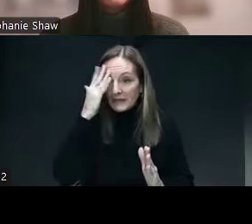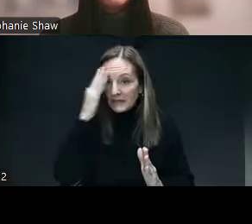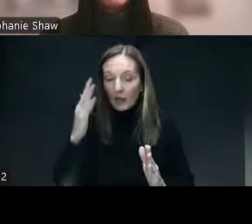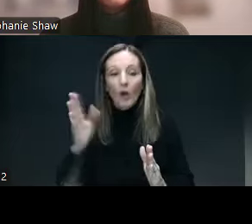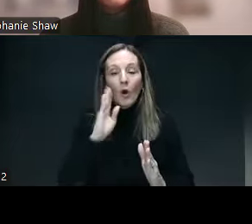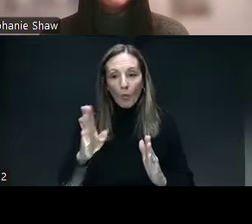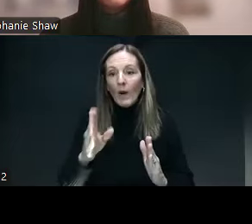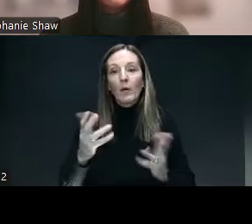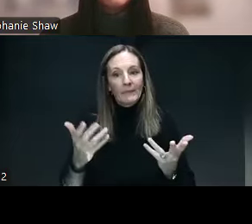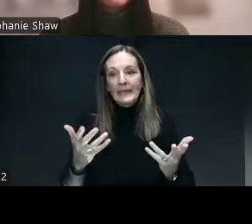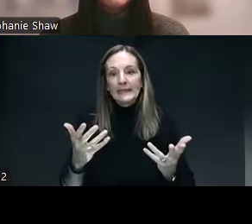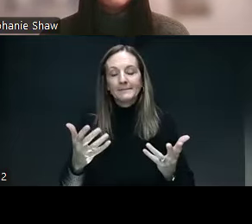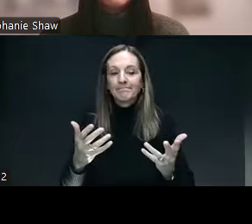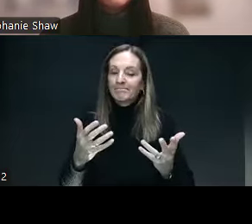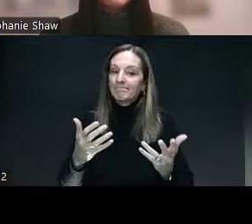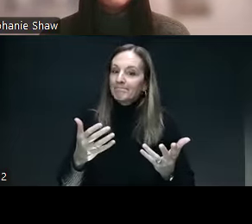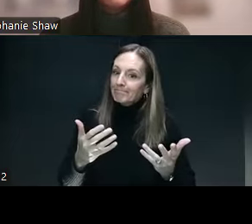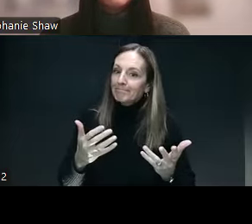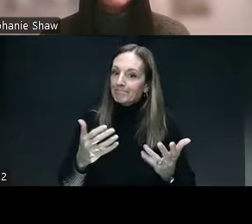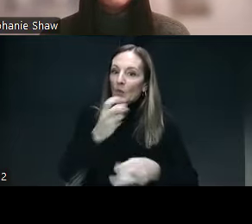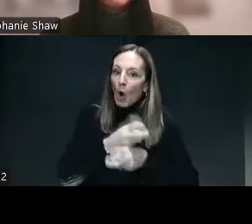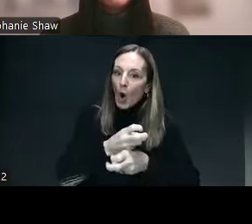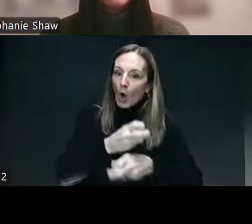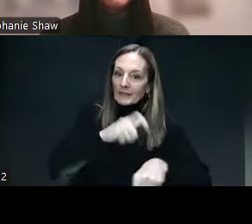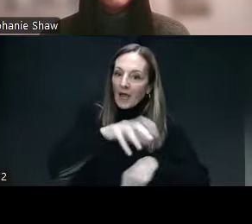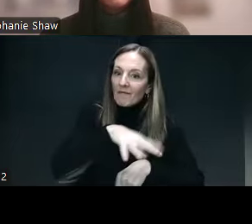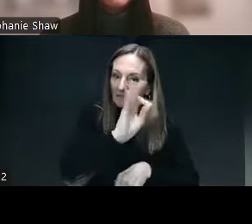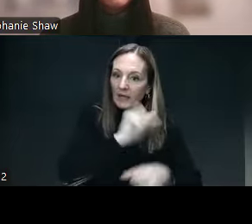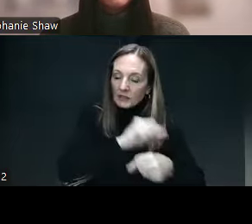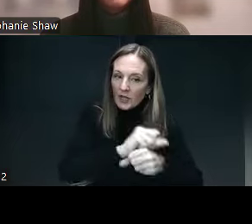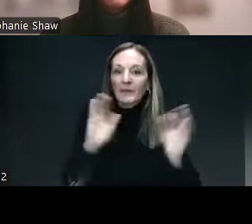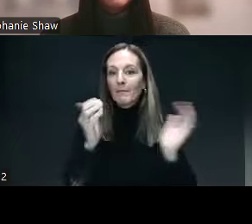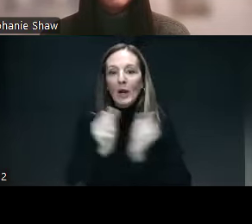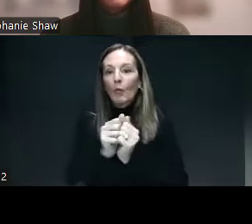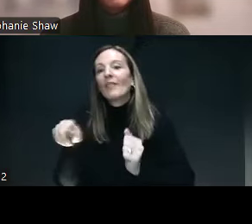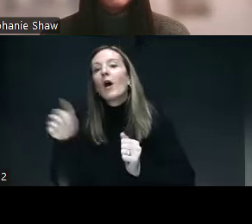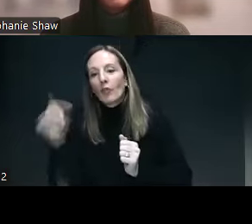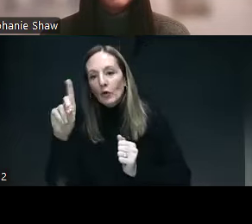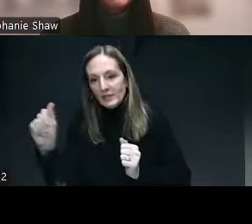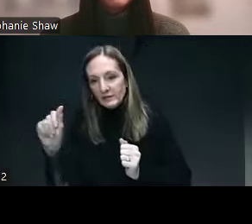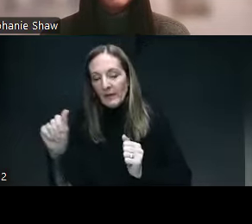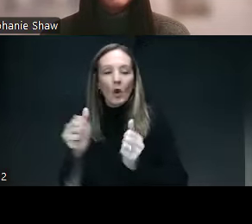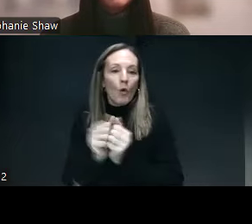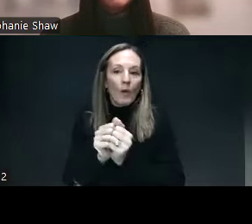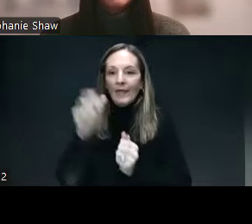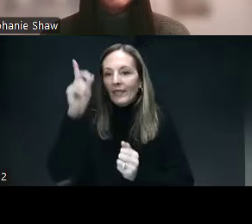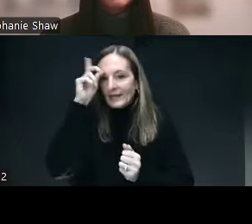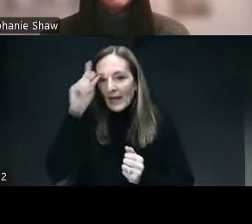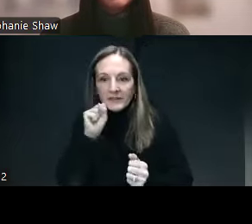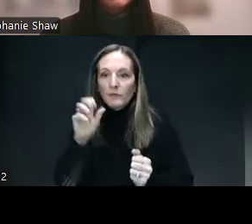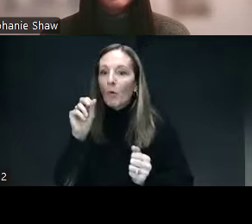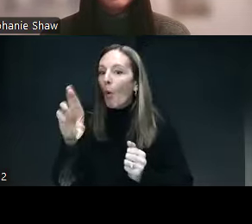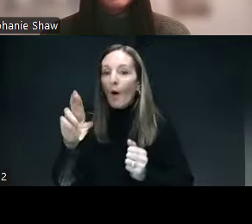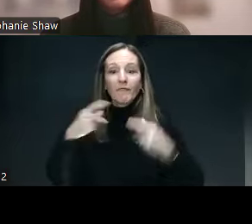unemployment compared to other types of disabilities, whether they be physical disabilities or even an individual with Down syndrome. For whatever